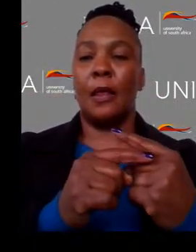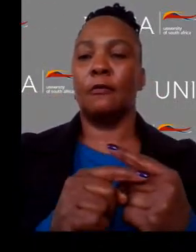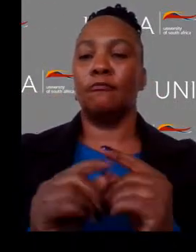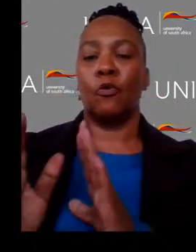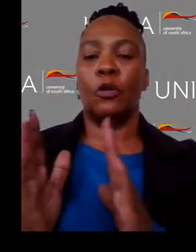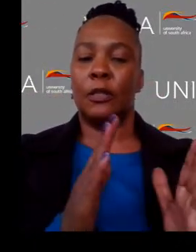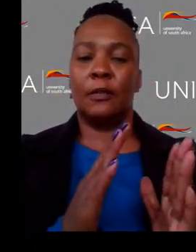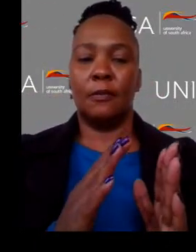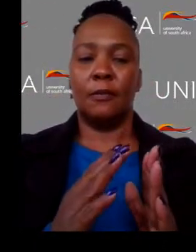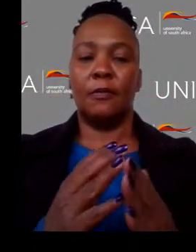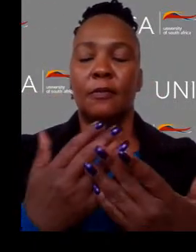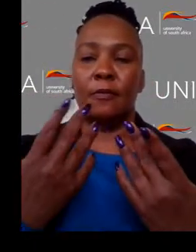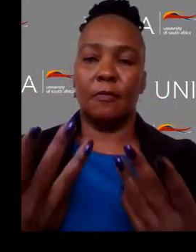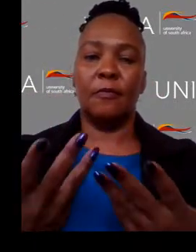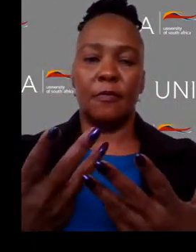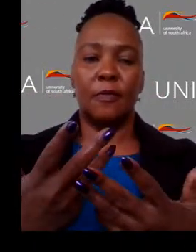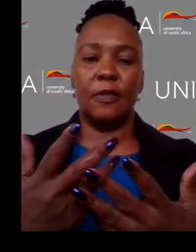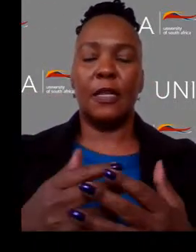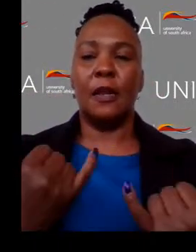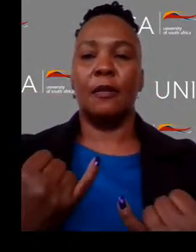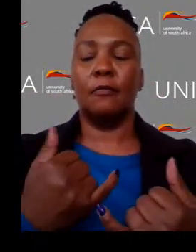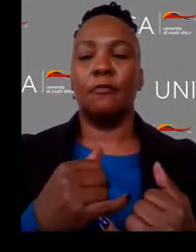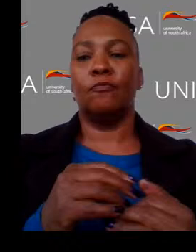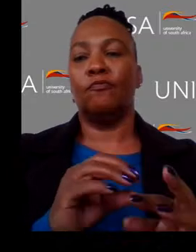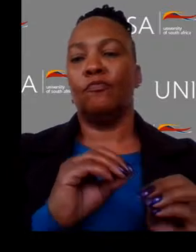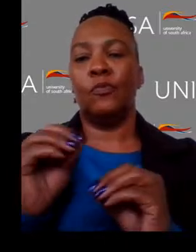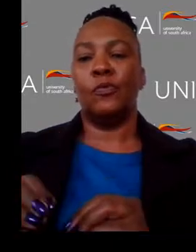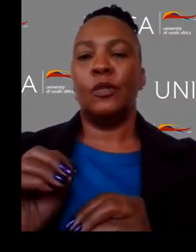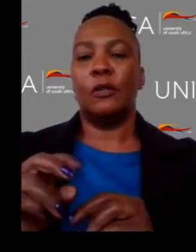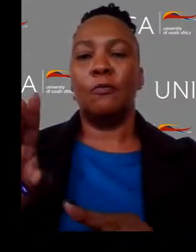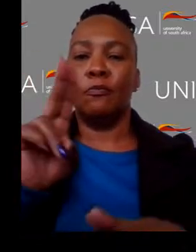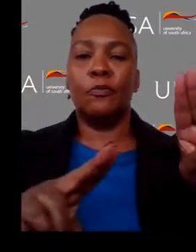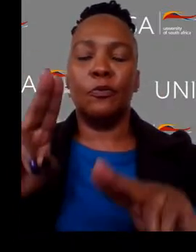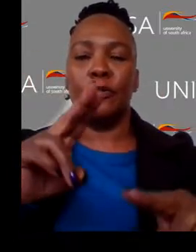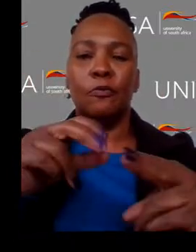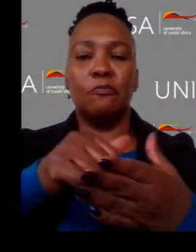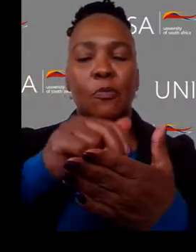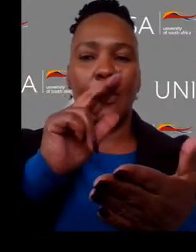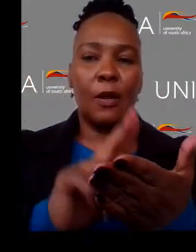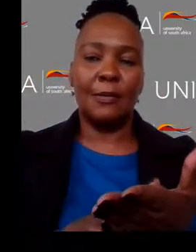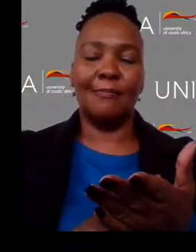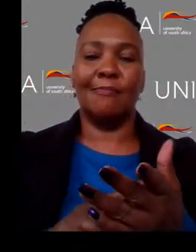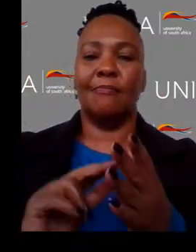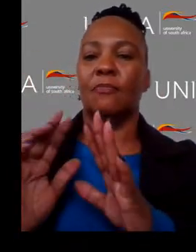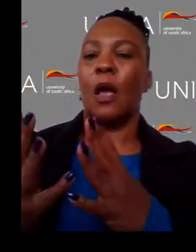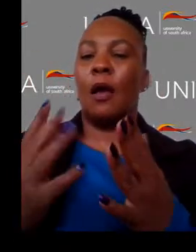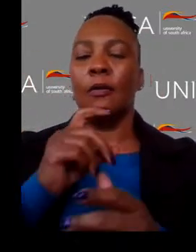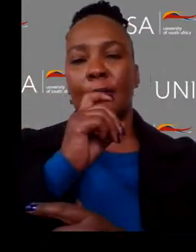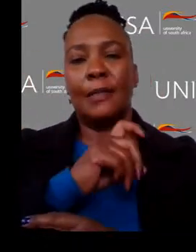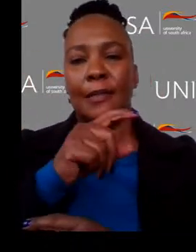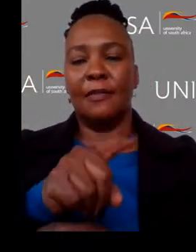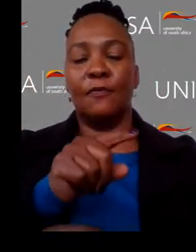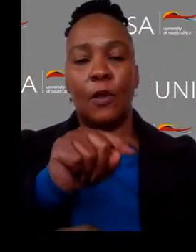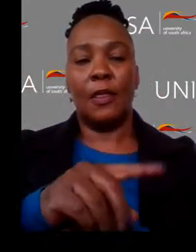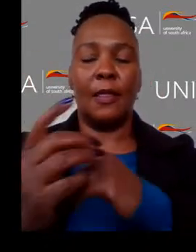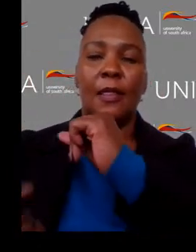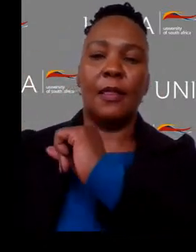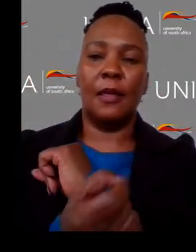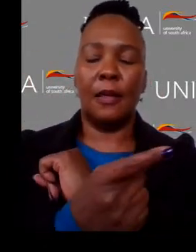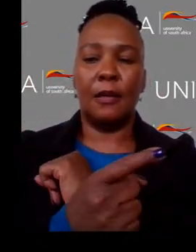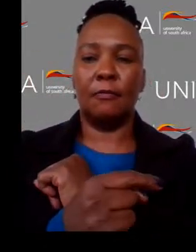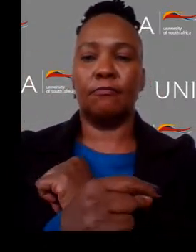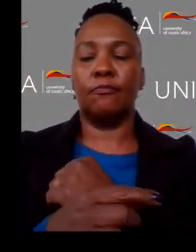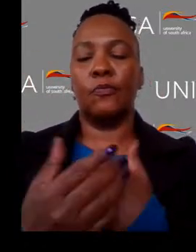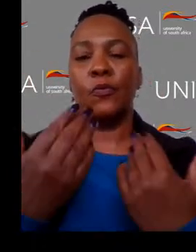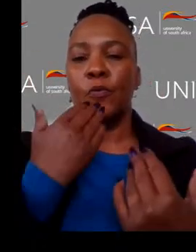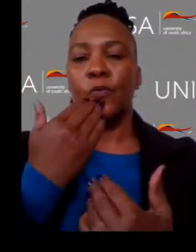can start diving into the proctoring tools and how you get ready to be using proctoring tools. And for this section, I will hand over